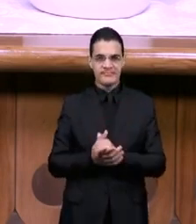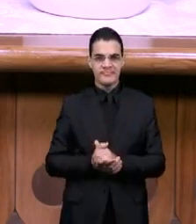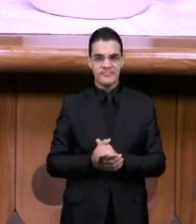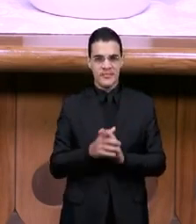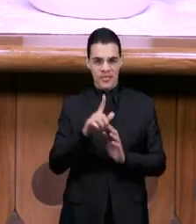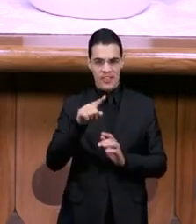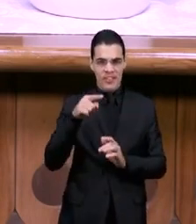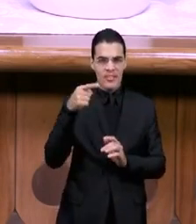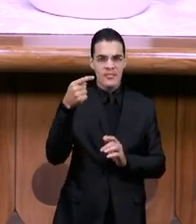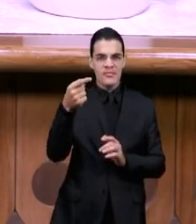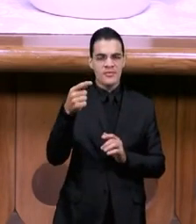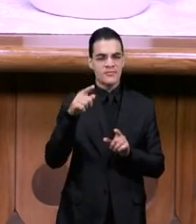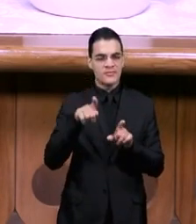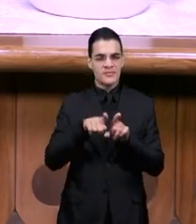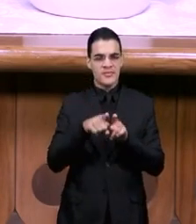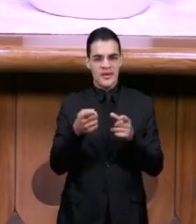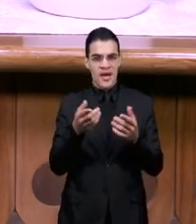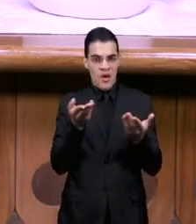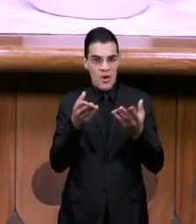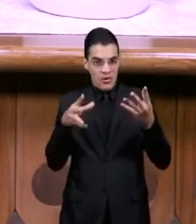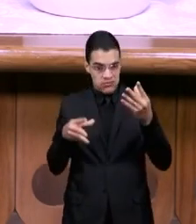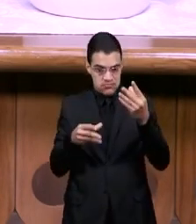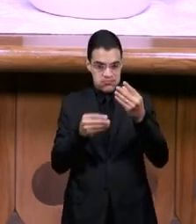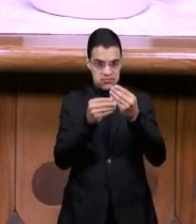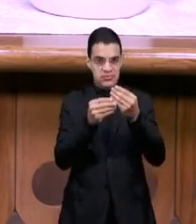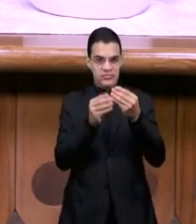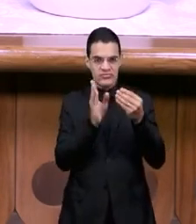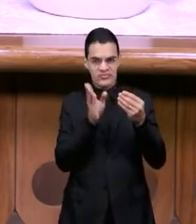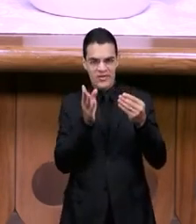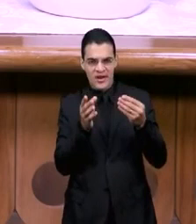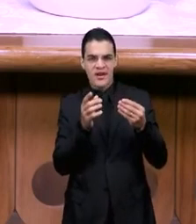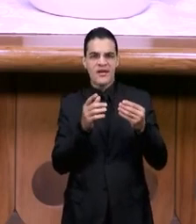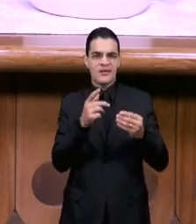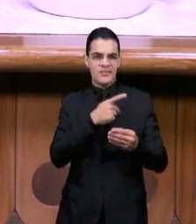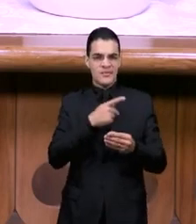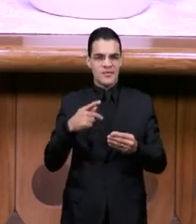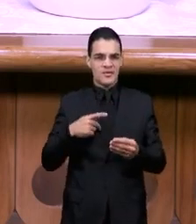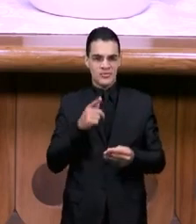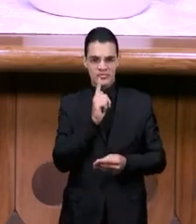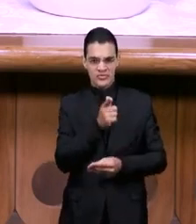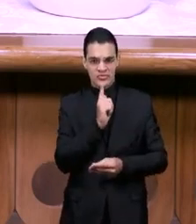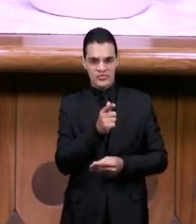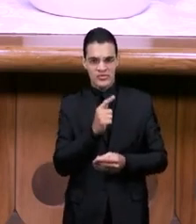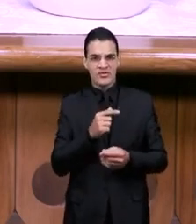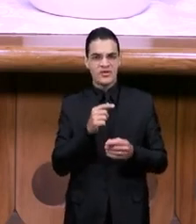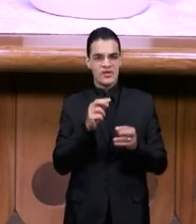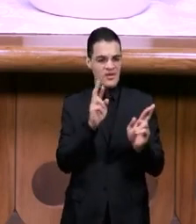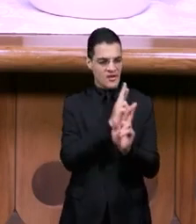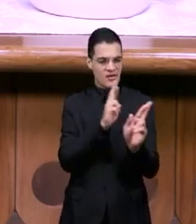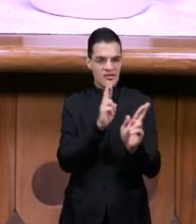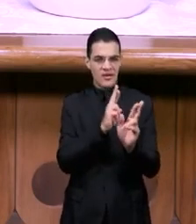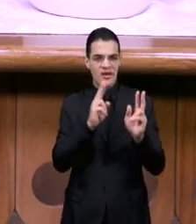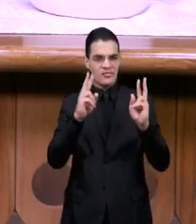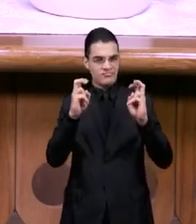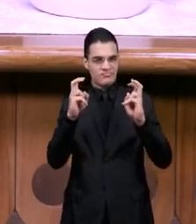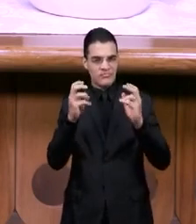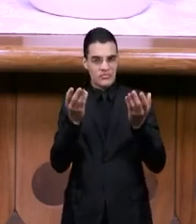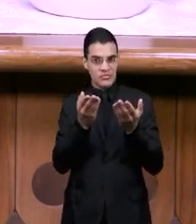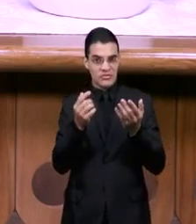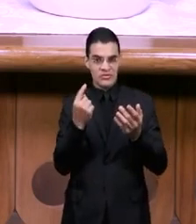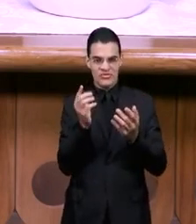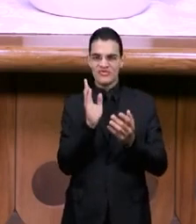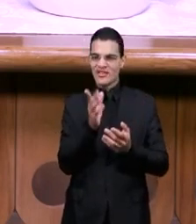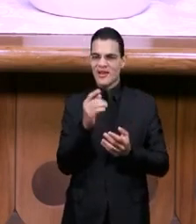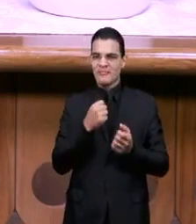then afterwards, after this explanation from Pastor Giudizzi about this topic, we can